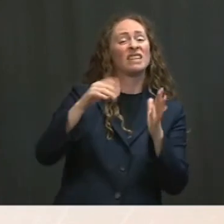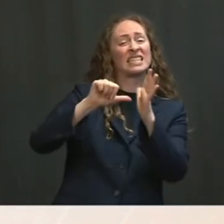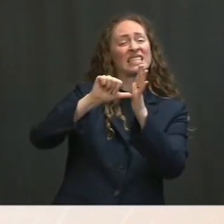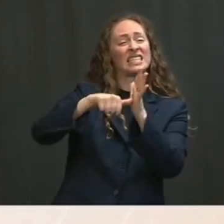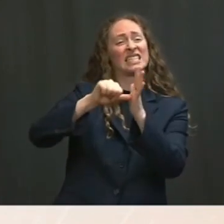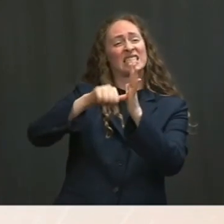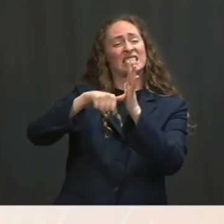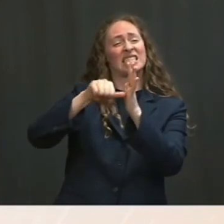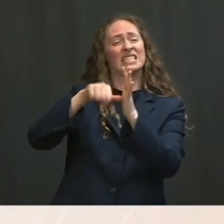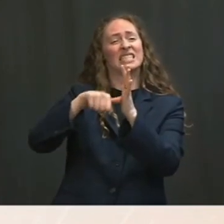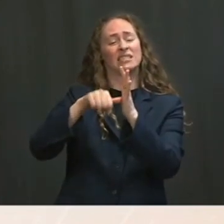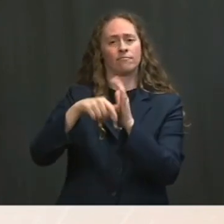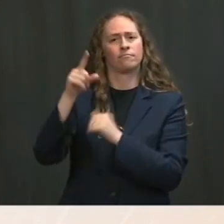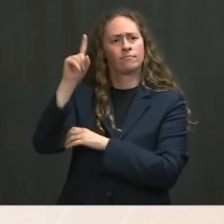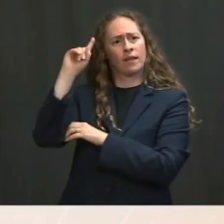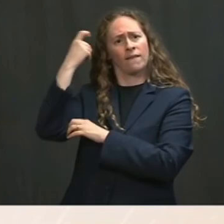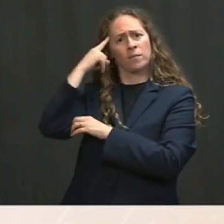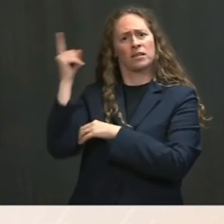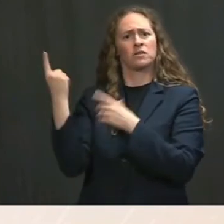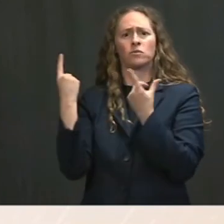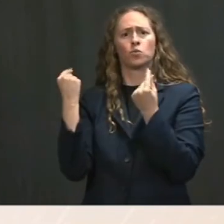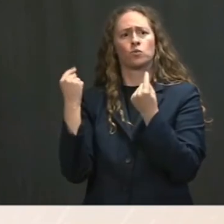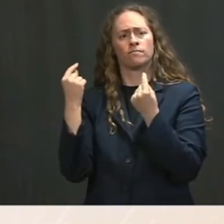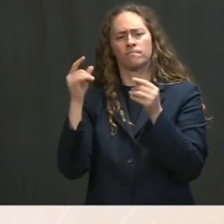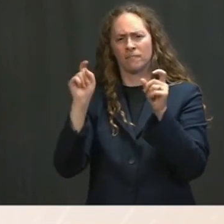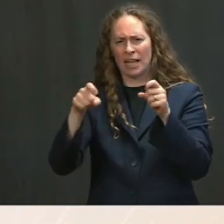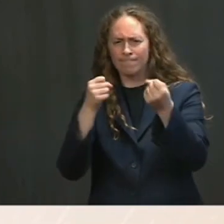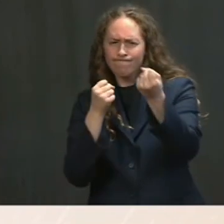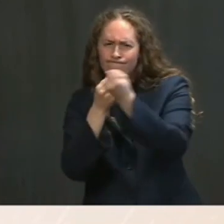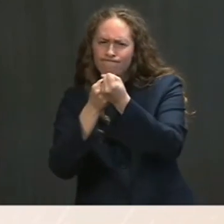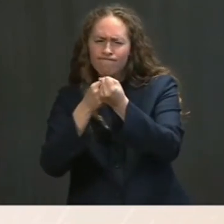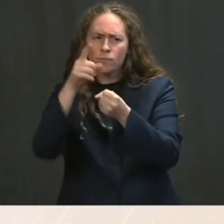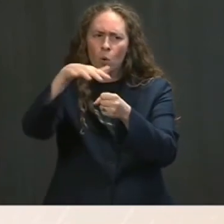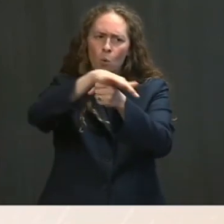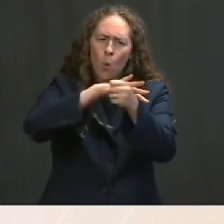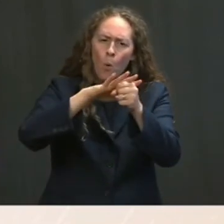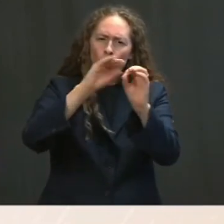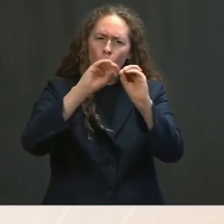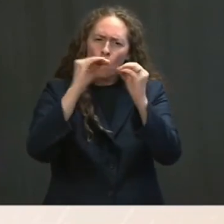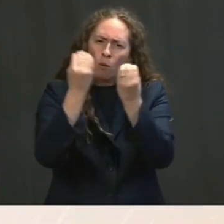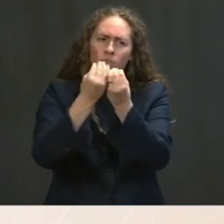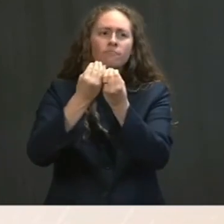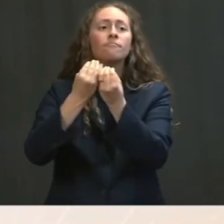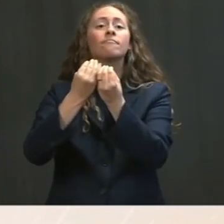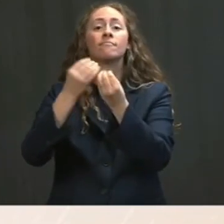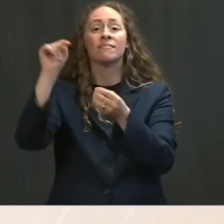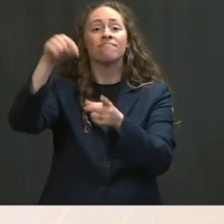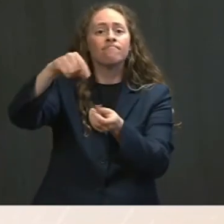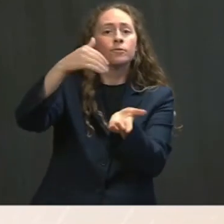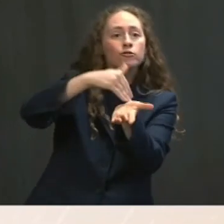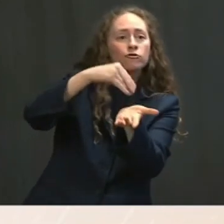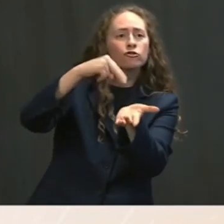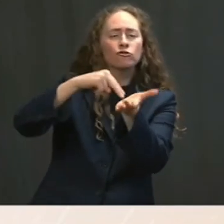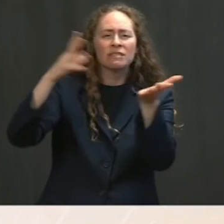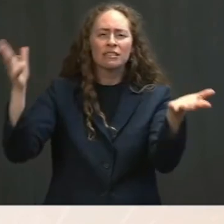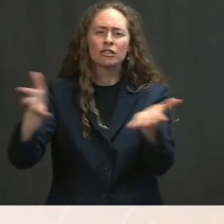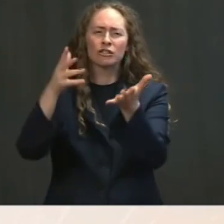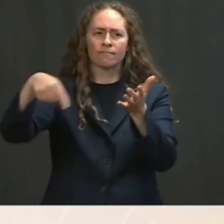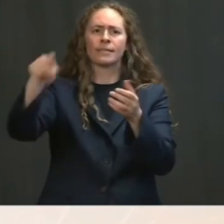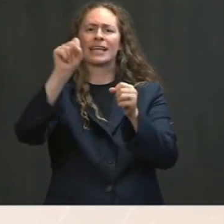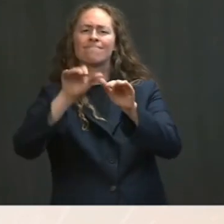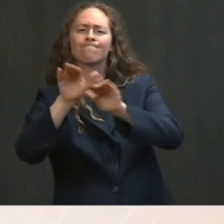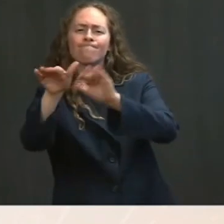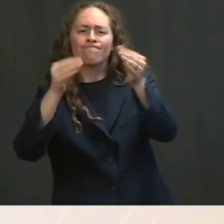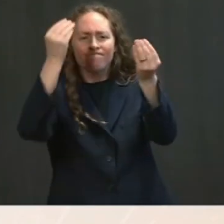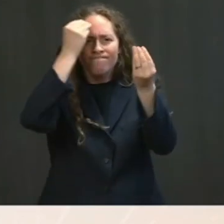to support local organizations, including healthcare professionals, so that they can get out there and speak directly to people and share that information.